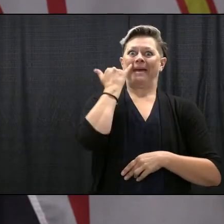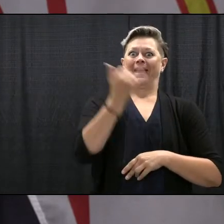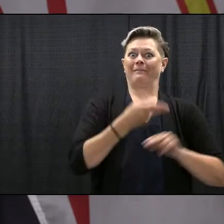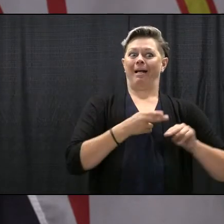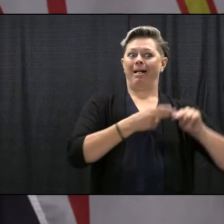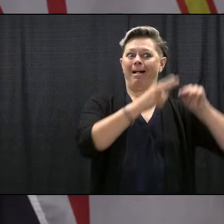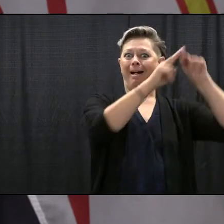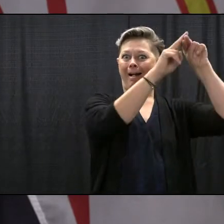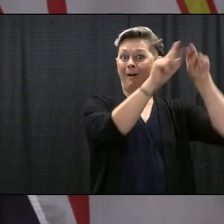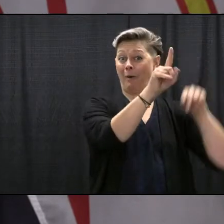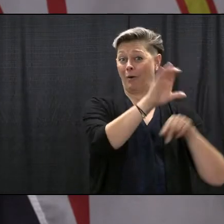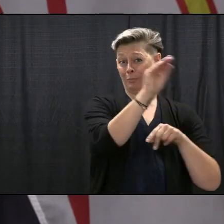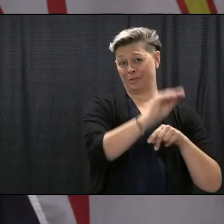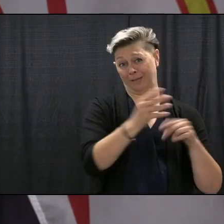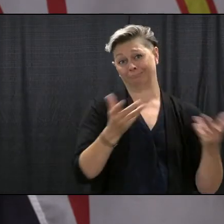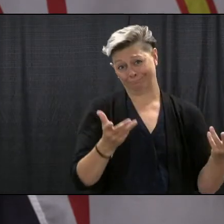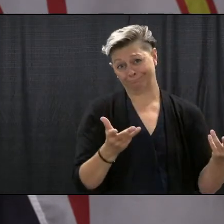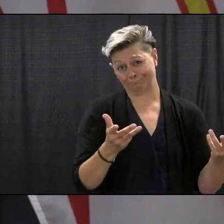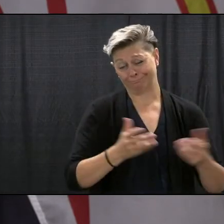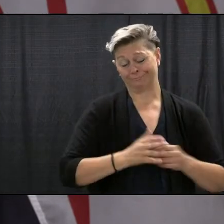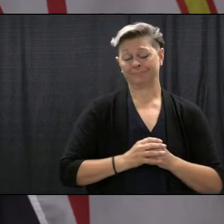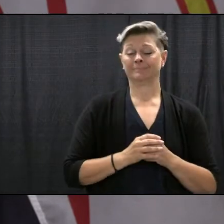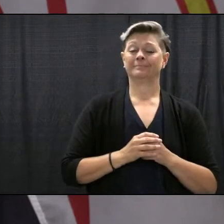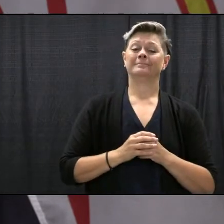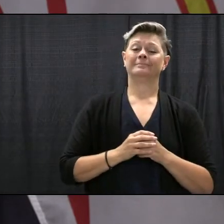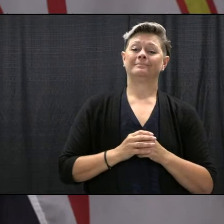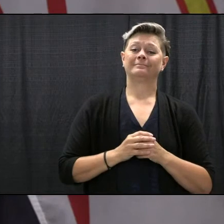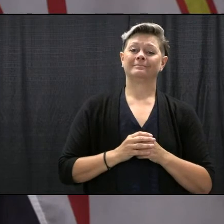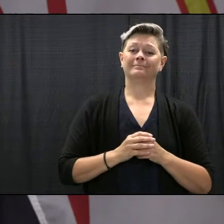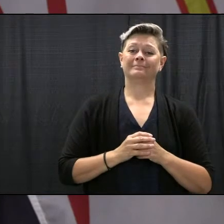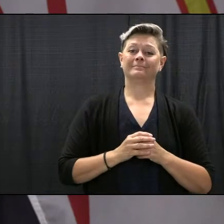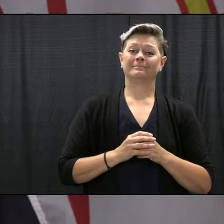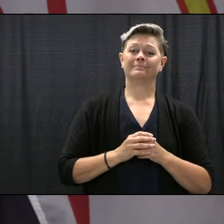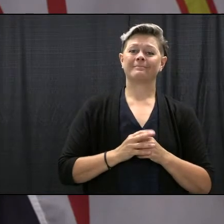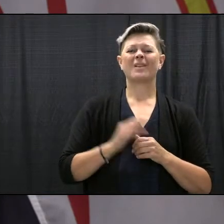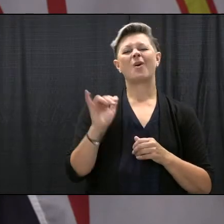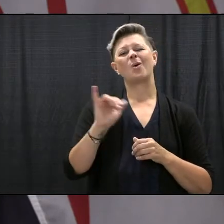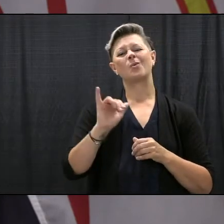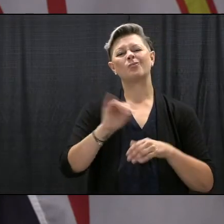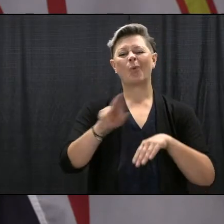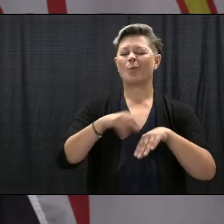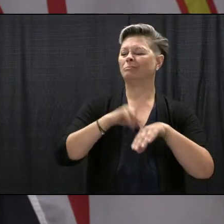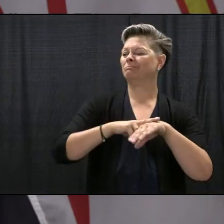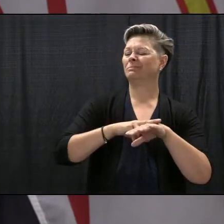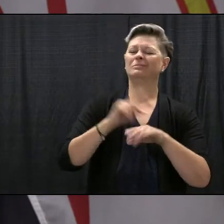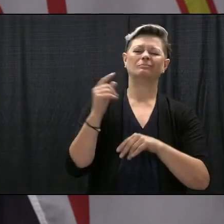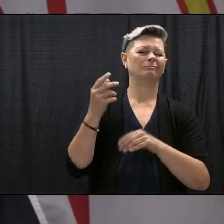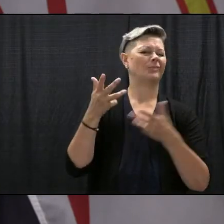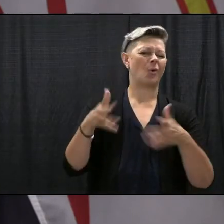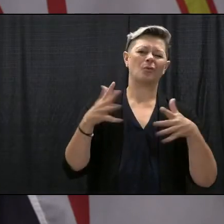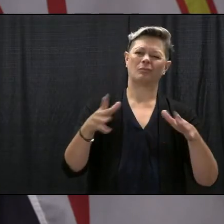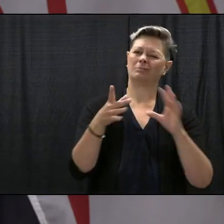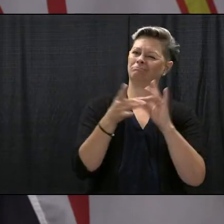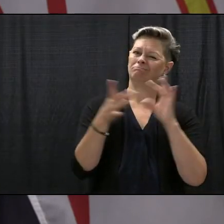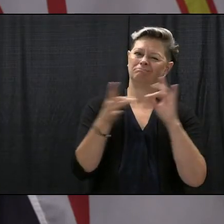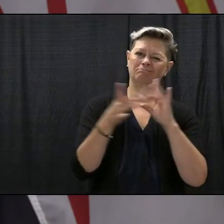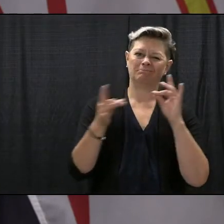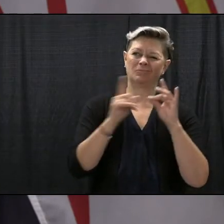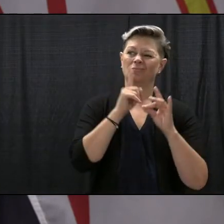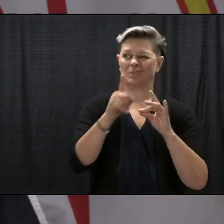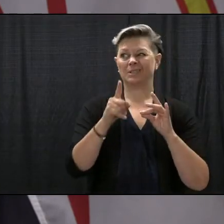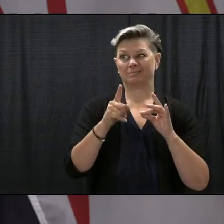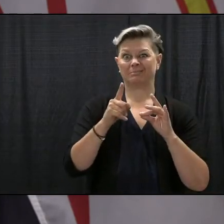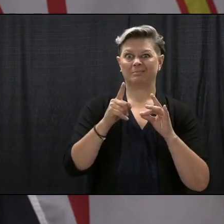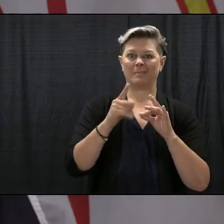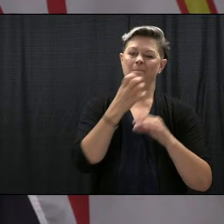we certainly would be happier if we could see it go higher. And of course, as we've said many times before, really you need 2 doses